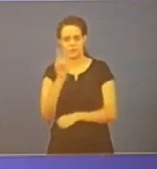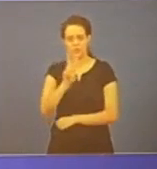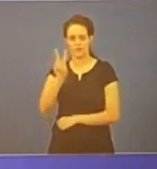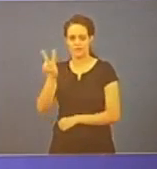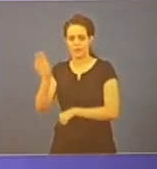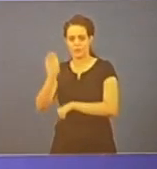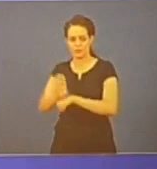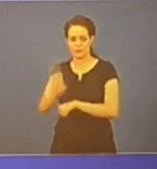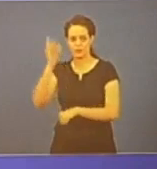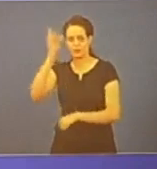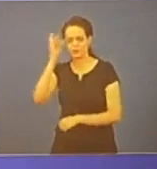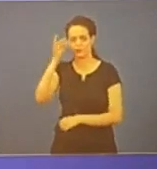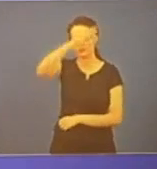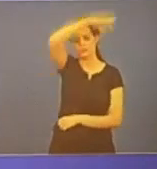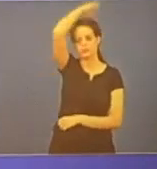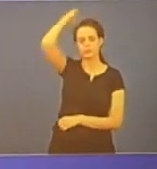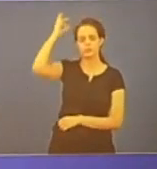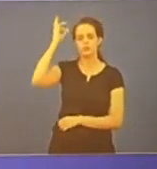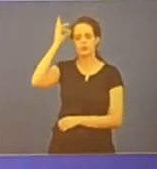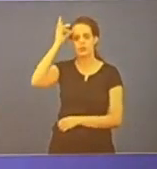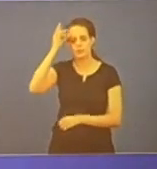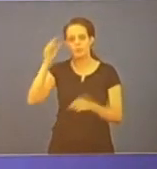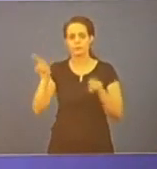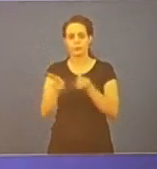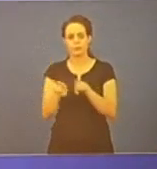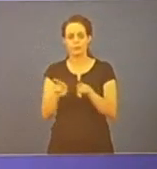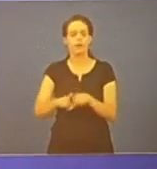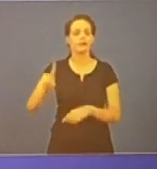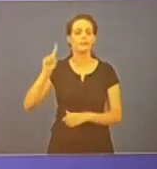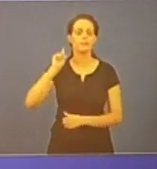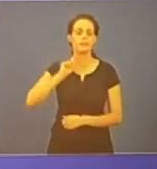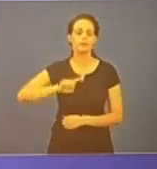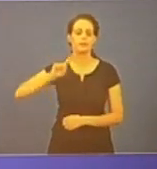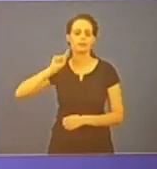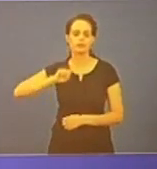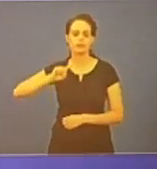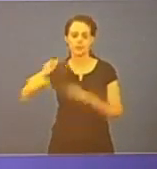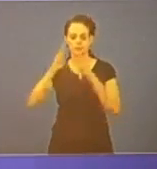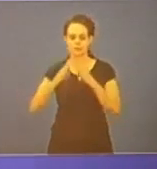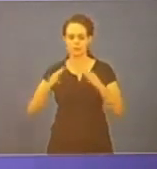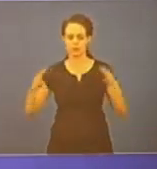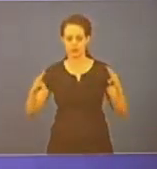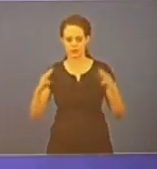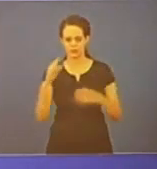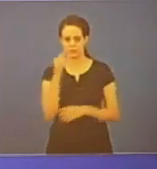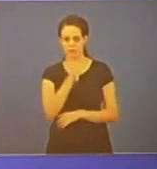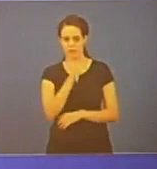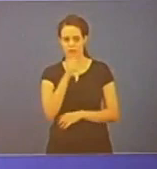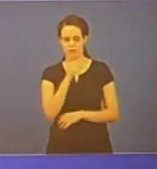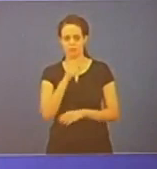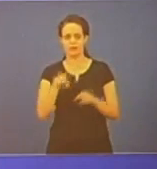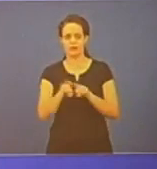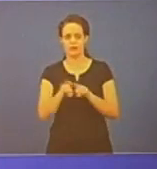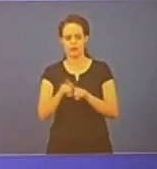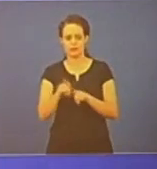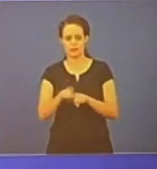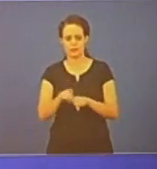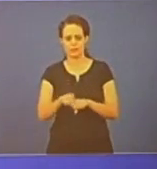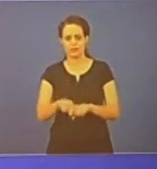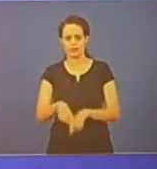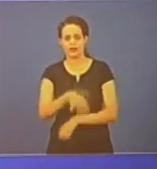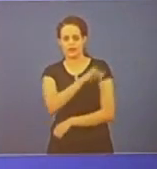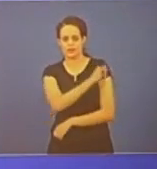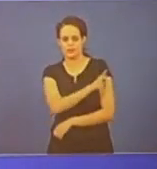in Vila Velha, Espírito Santo. Also, Manahim of Governador Valadares, Piabetá, Rio de